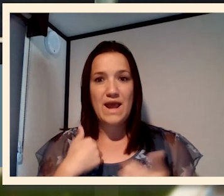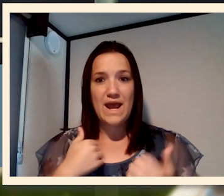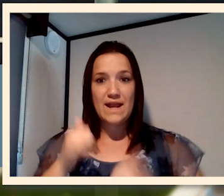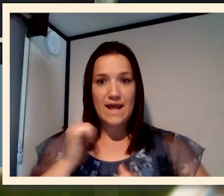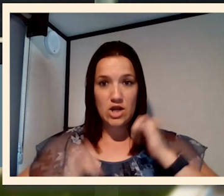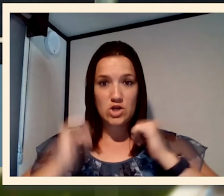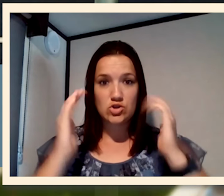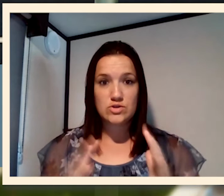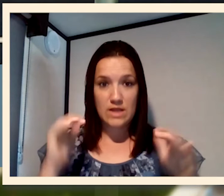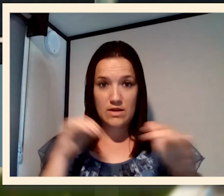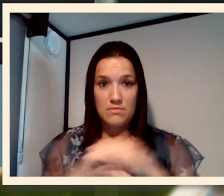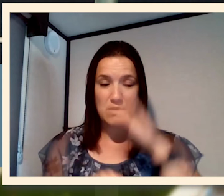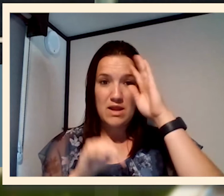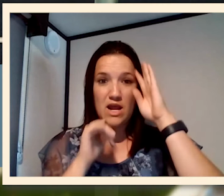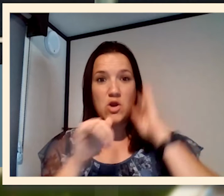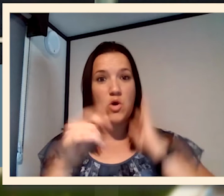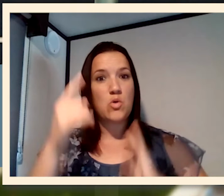had actors come in,